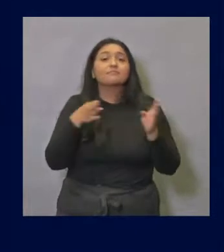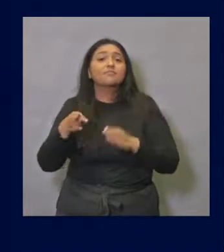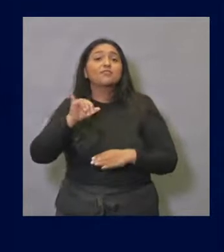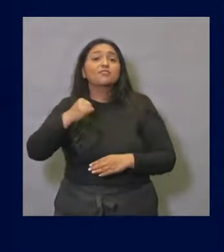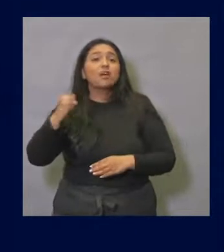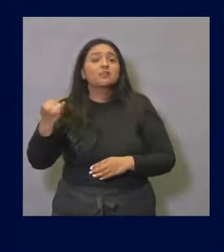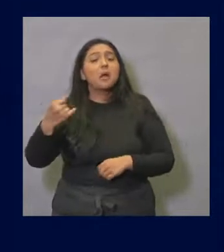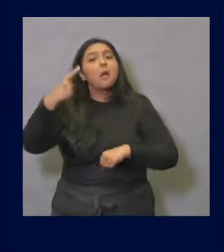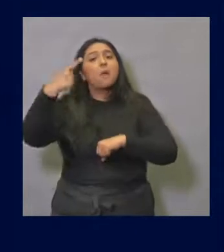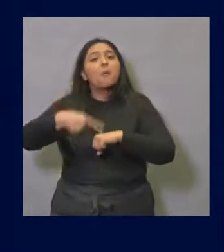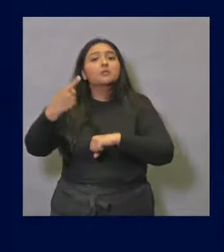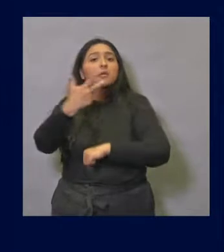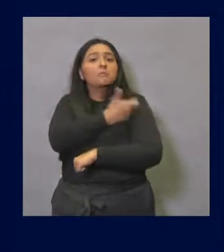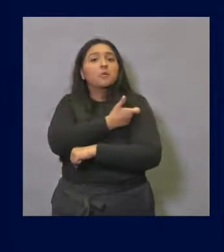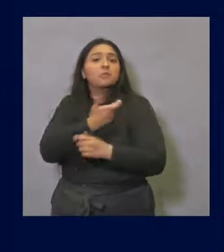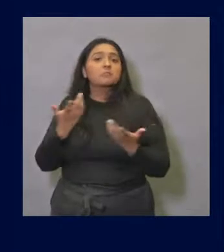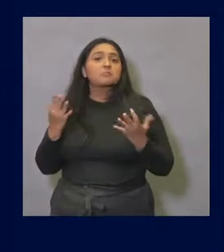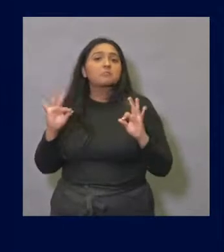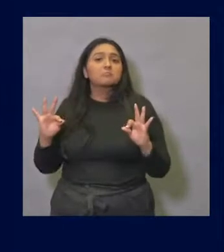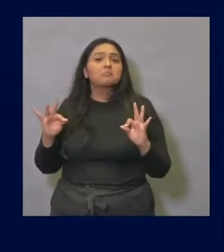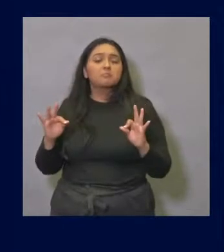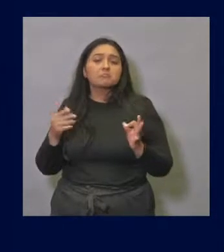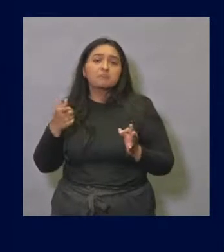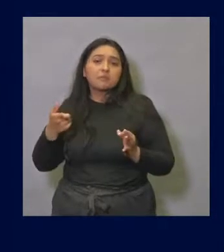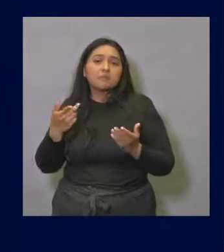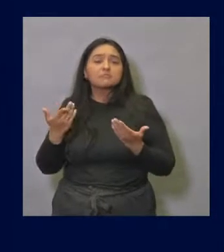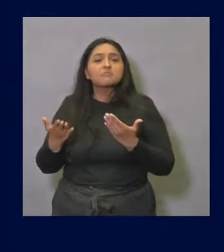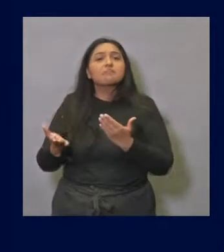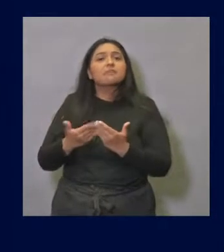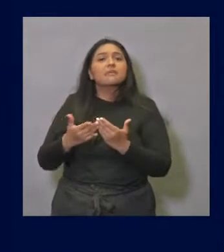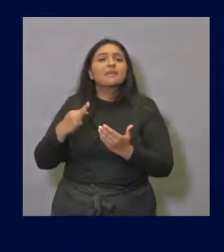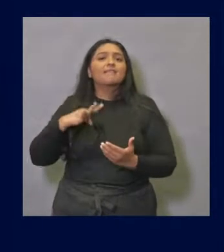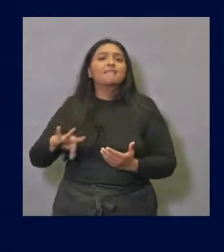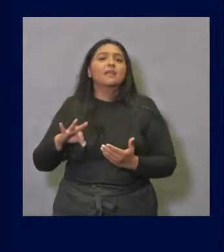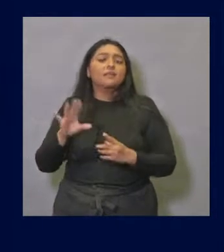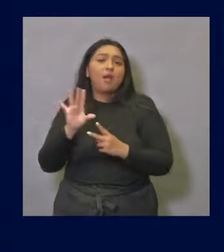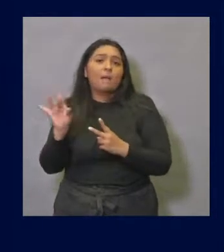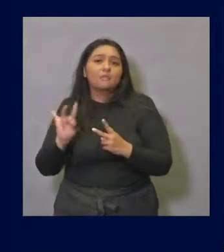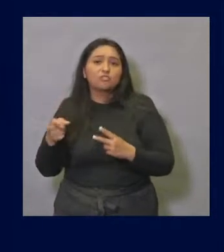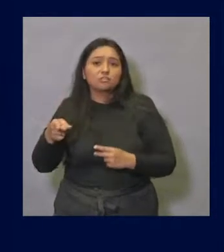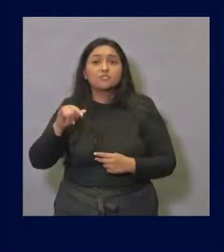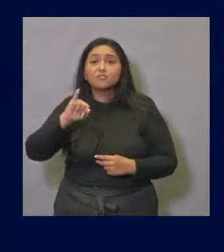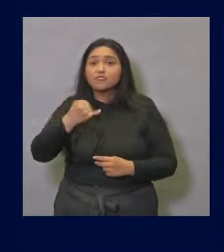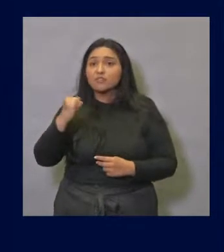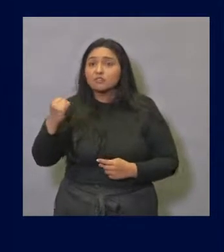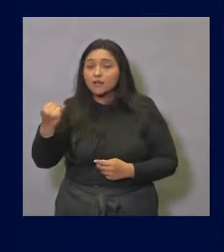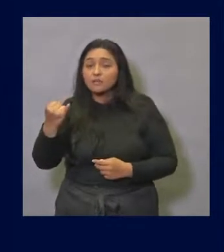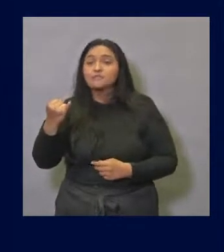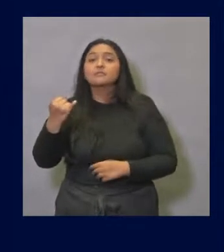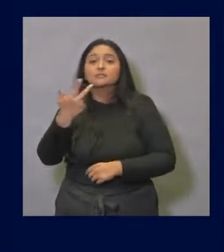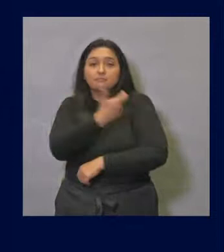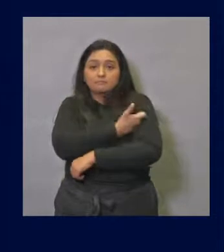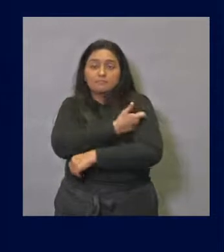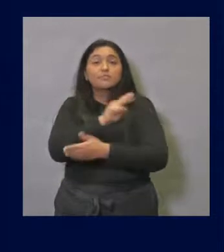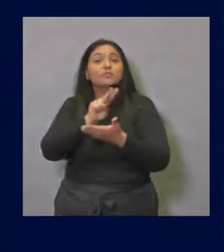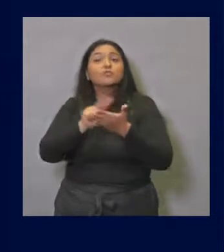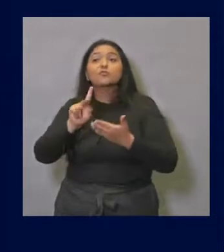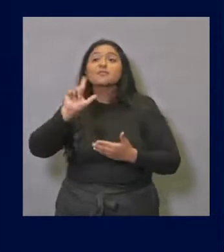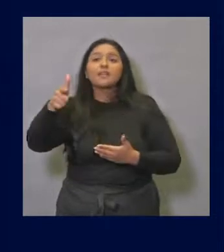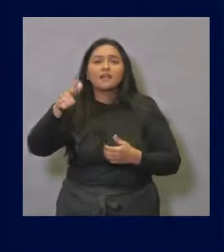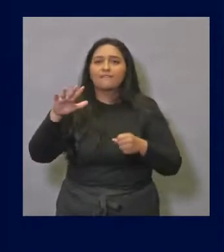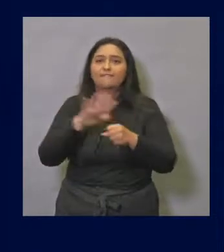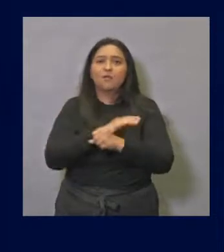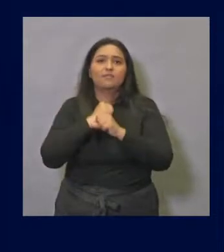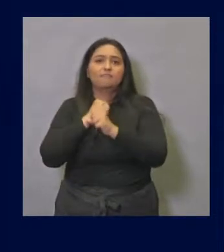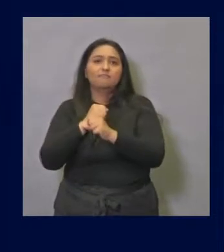very convenient option. People receiving Johnson & Johnson are fully vaccinated just 2 weeks after their vaccination,